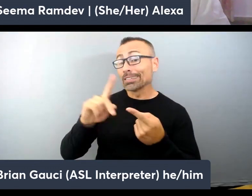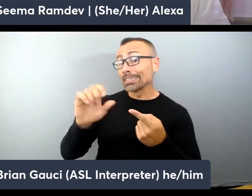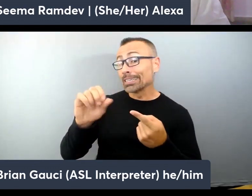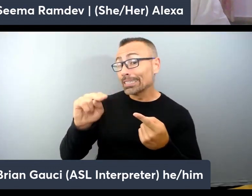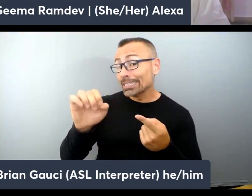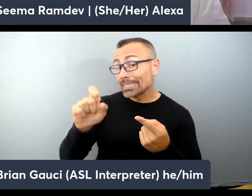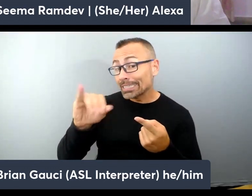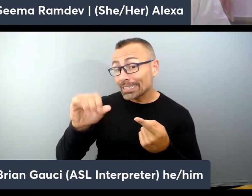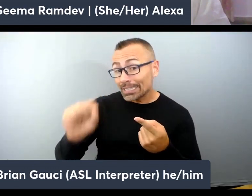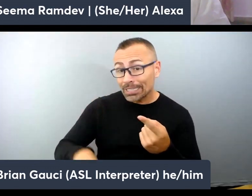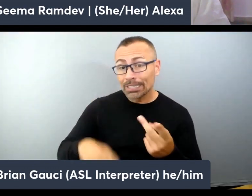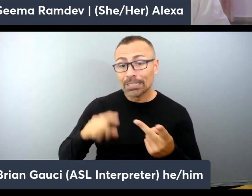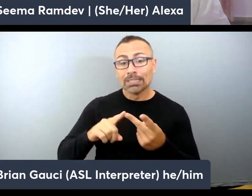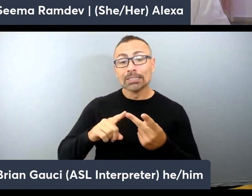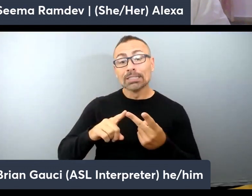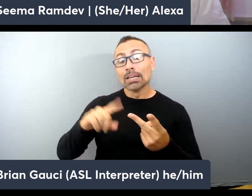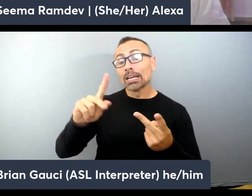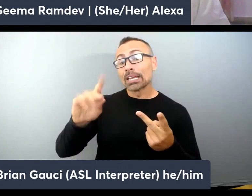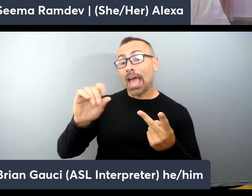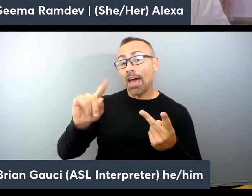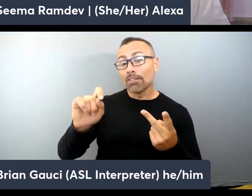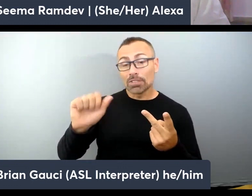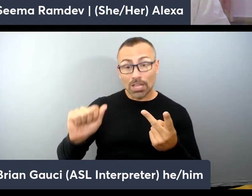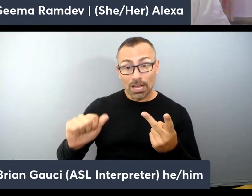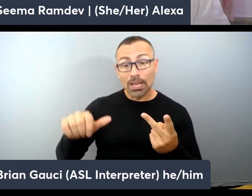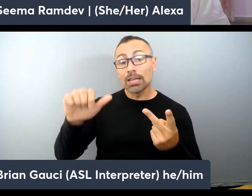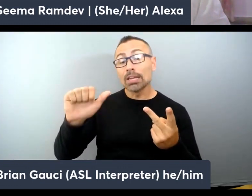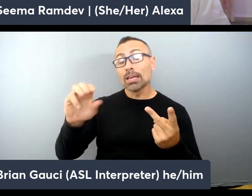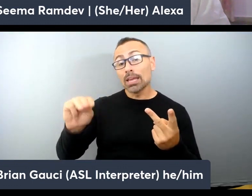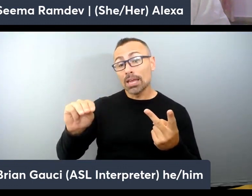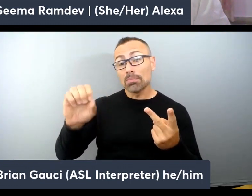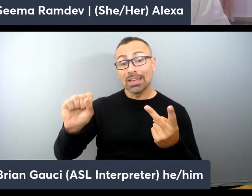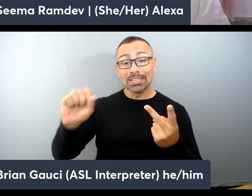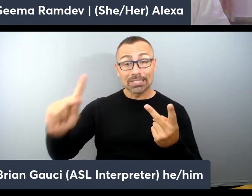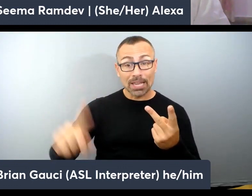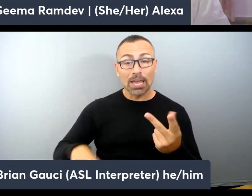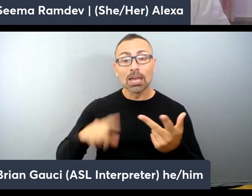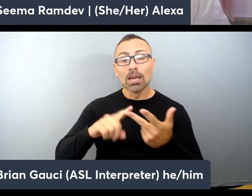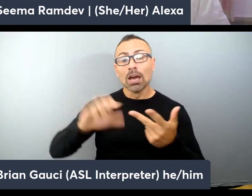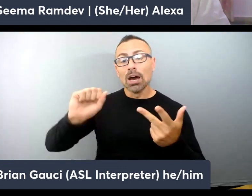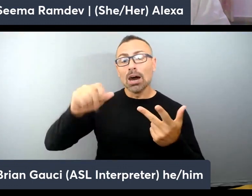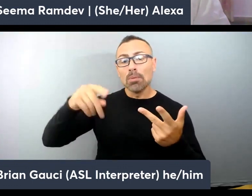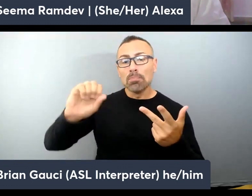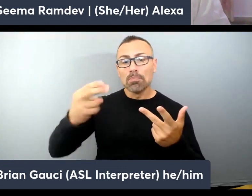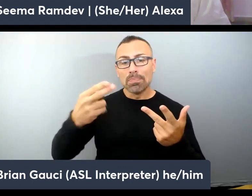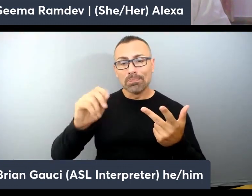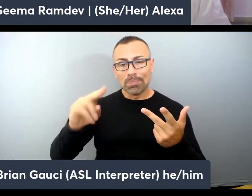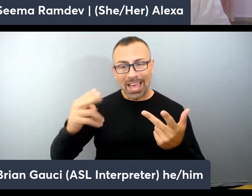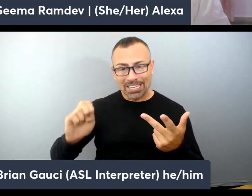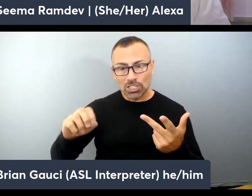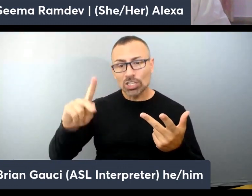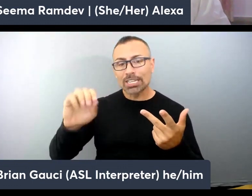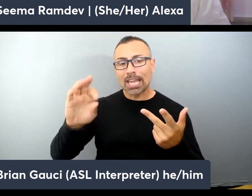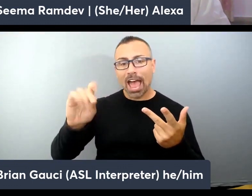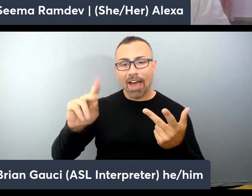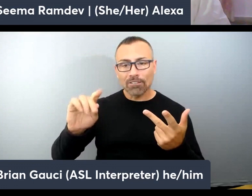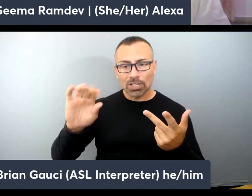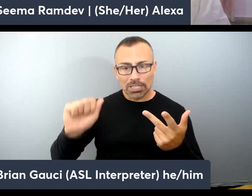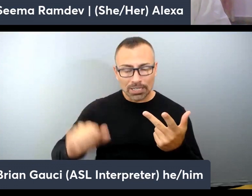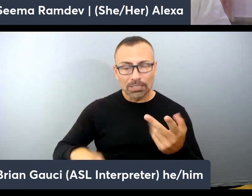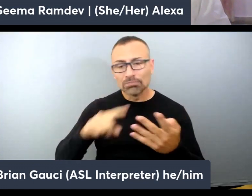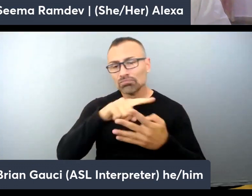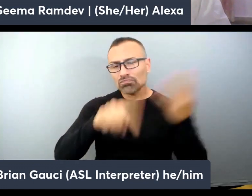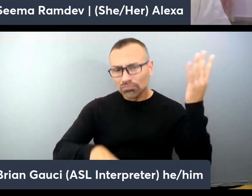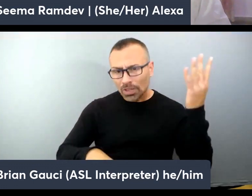managed Kafka, MSK, Apache Kafka, Confluent Kafka, and prepare the data on the